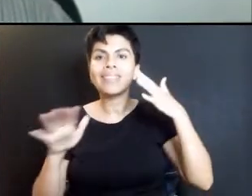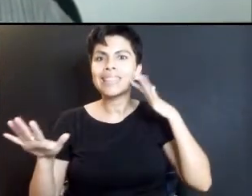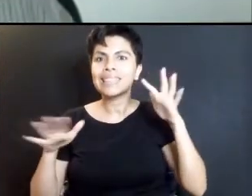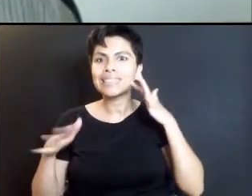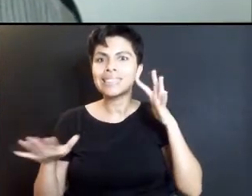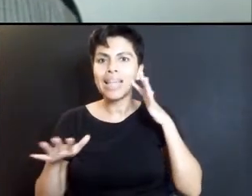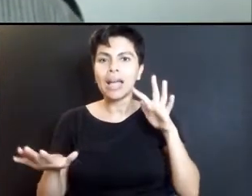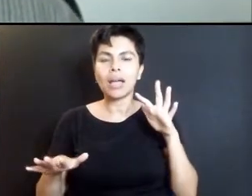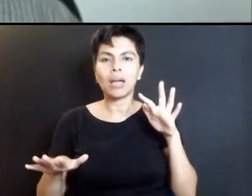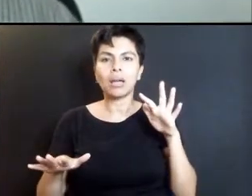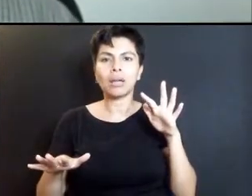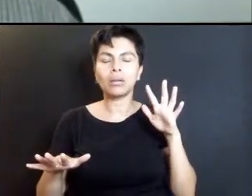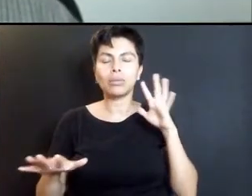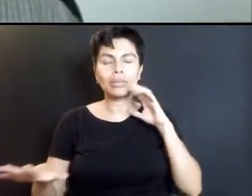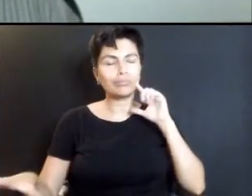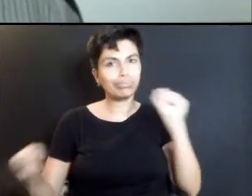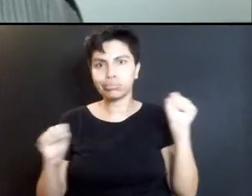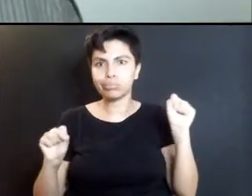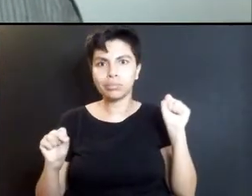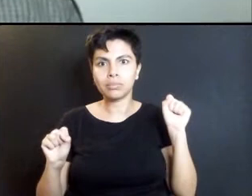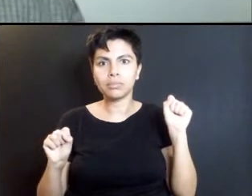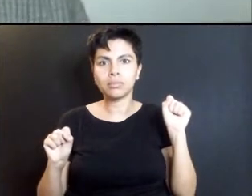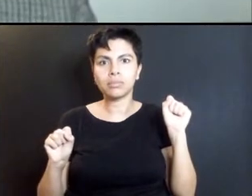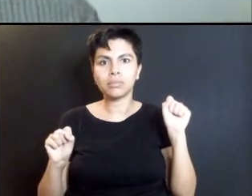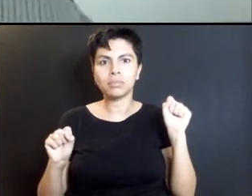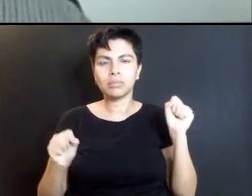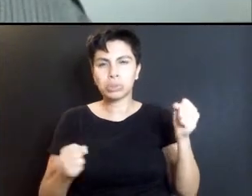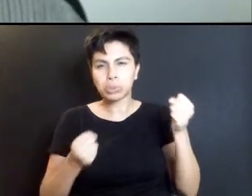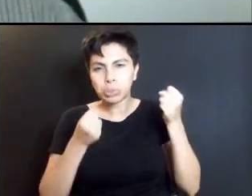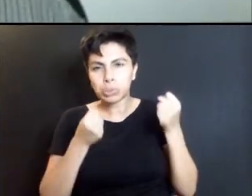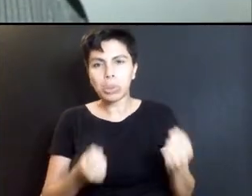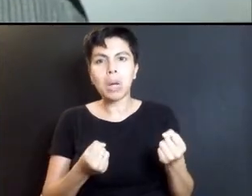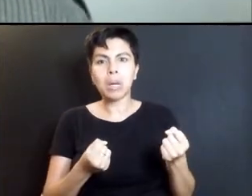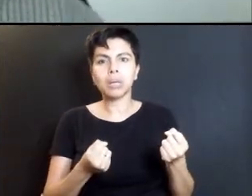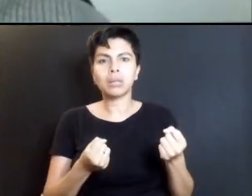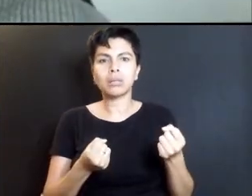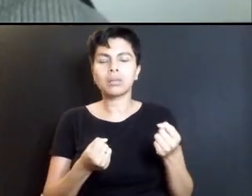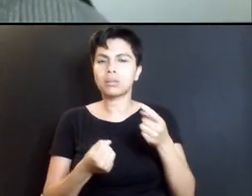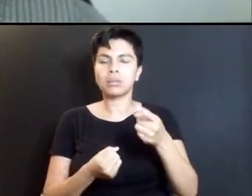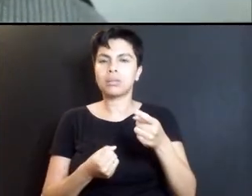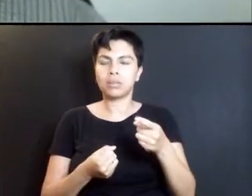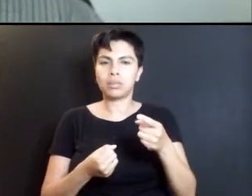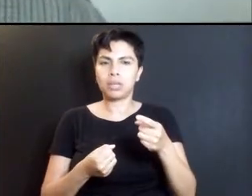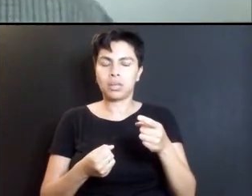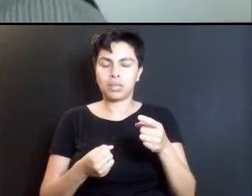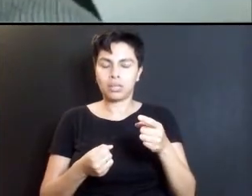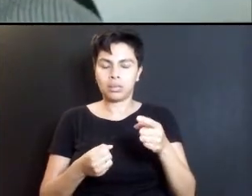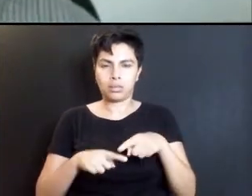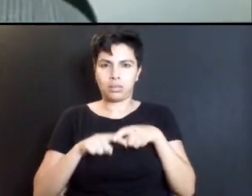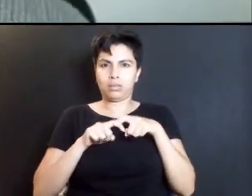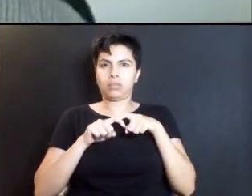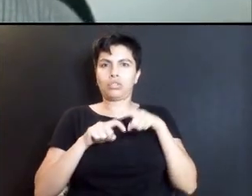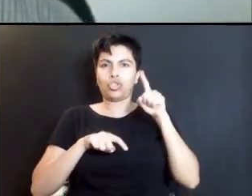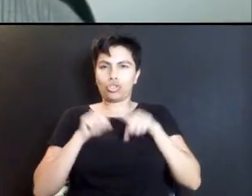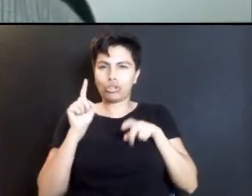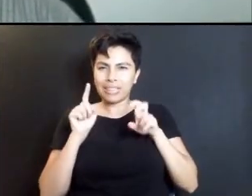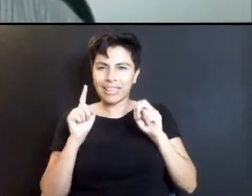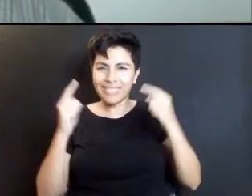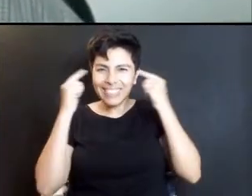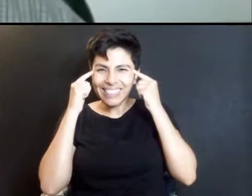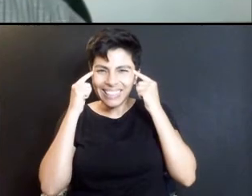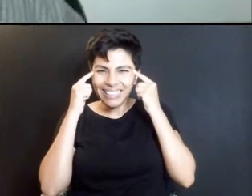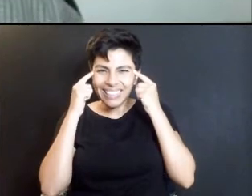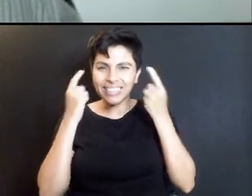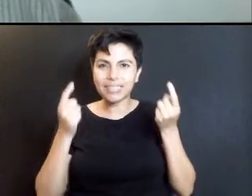sound was so strong it almost stopped them from being able to think about anything